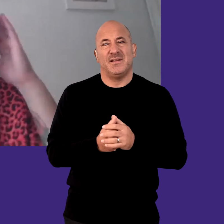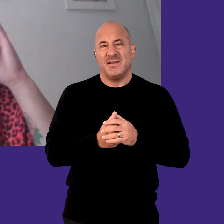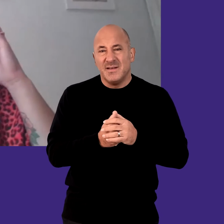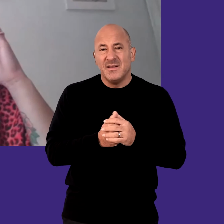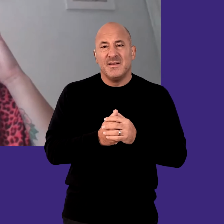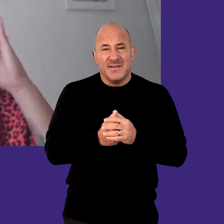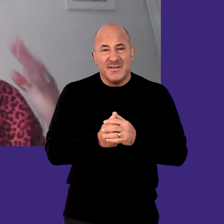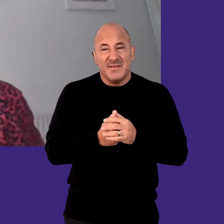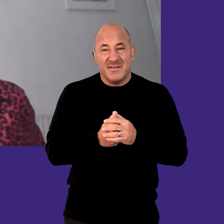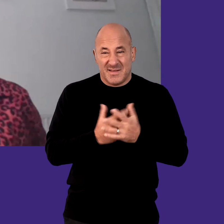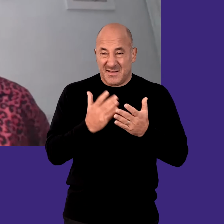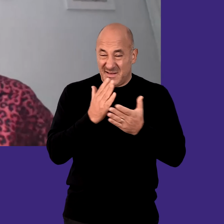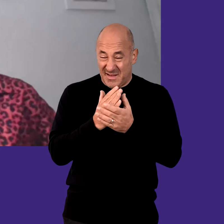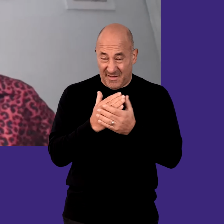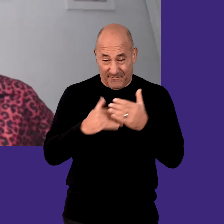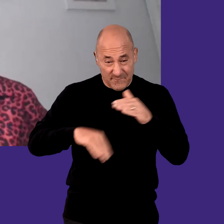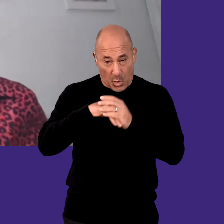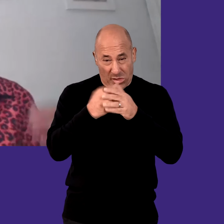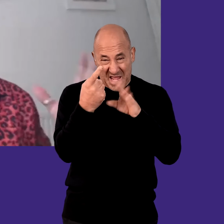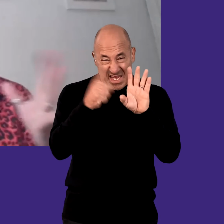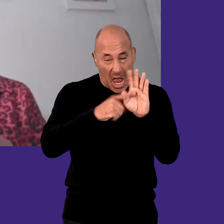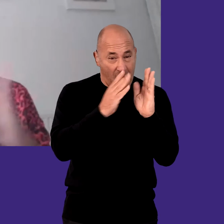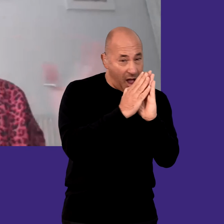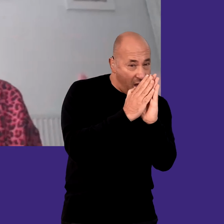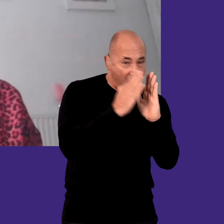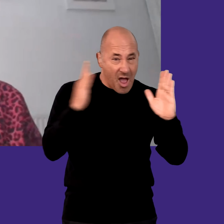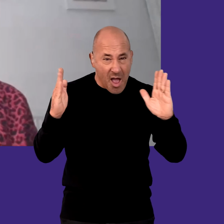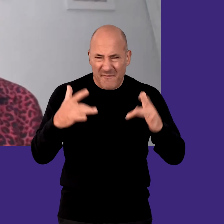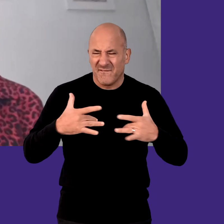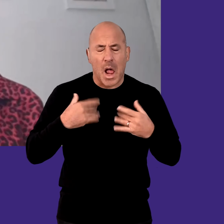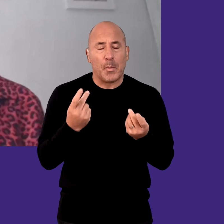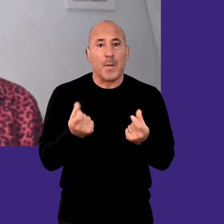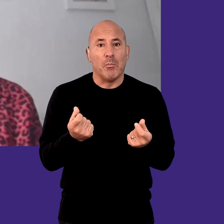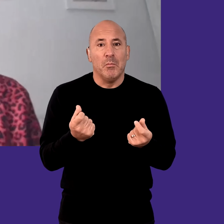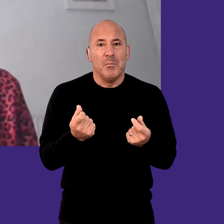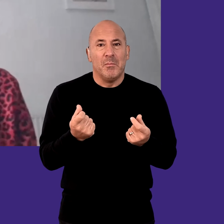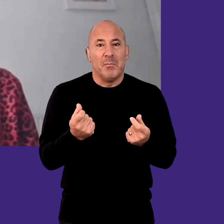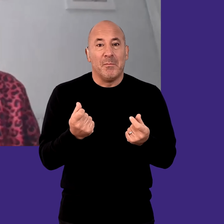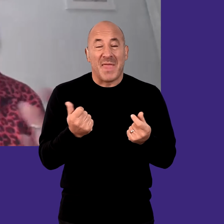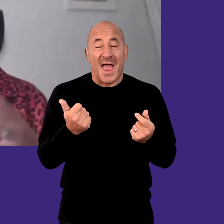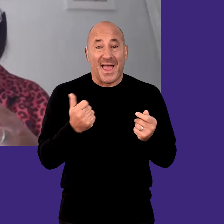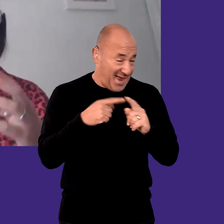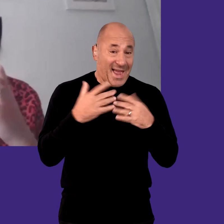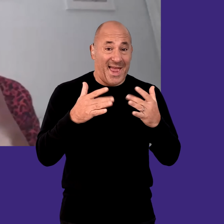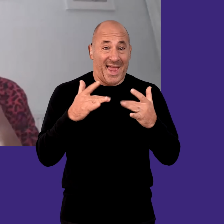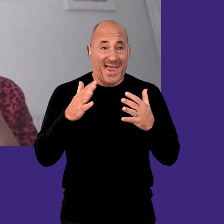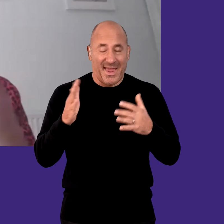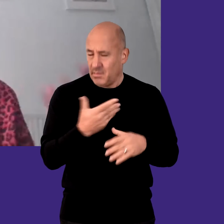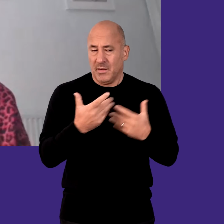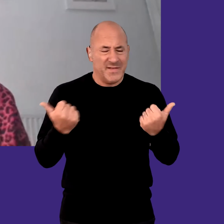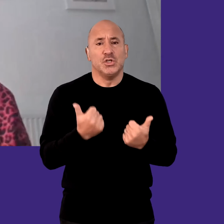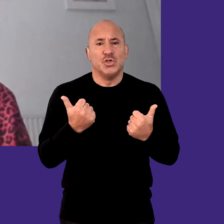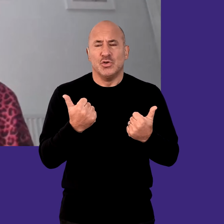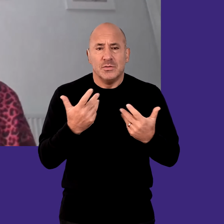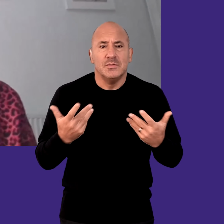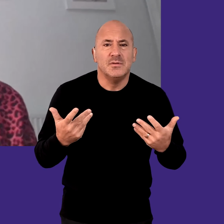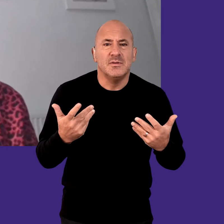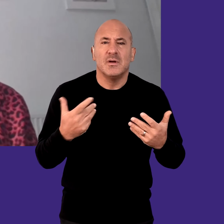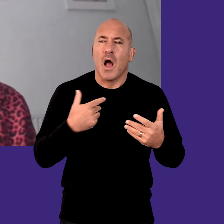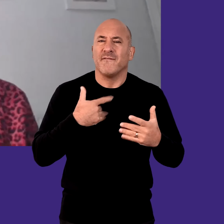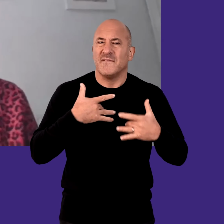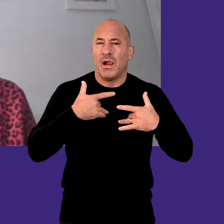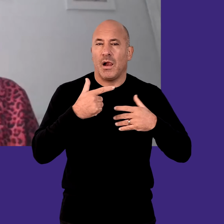for the West Midlands, and it was kind of, even though it lasted a year, it's fleeting, and it was there, and how do we then make the most of it?